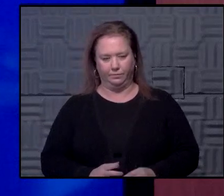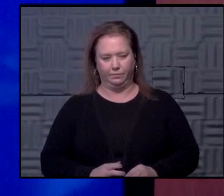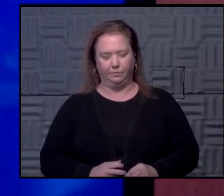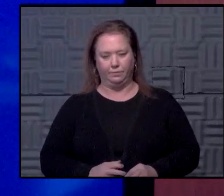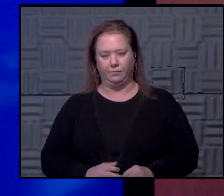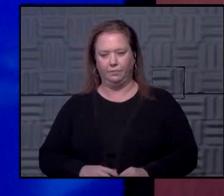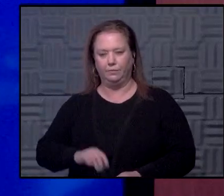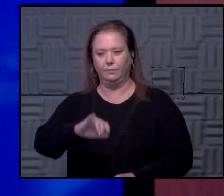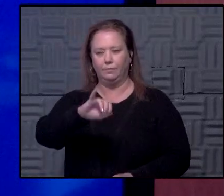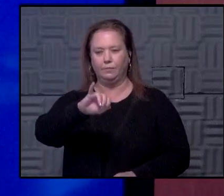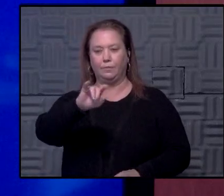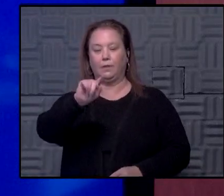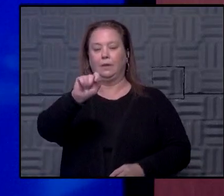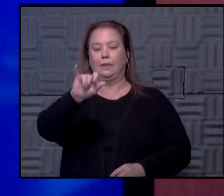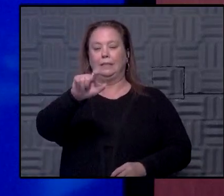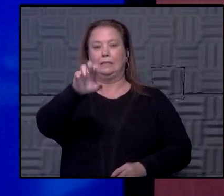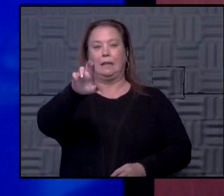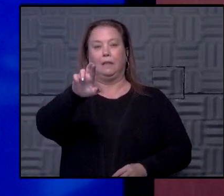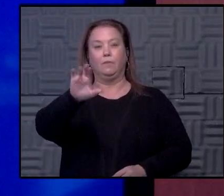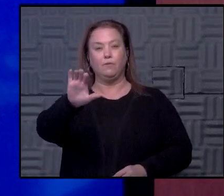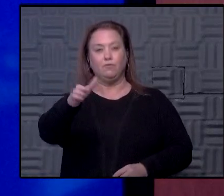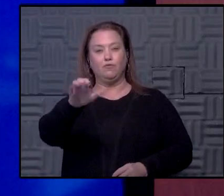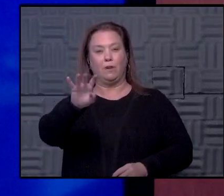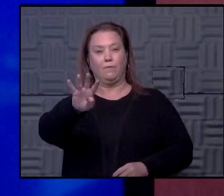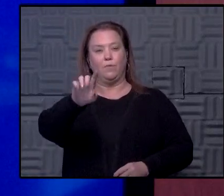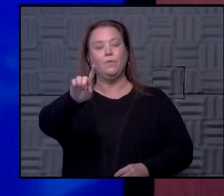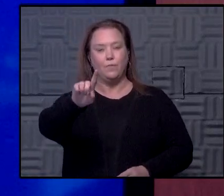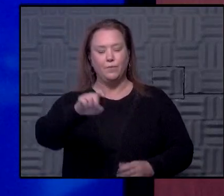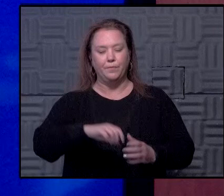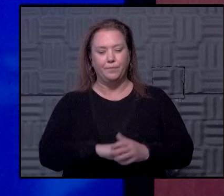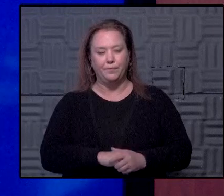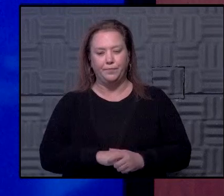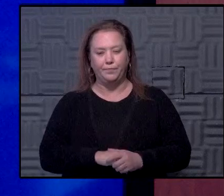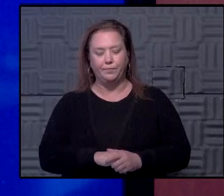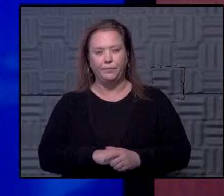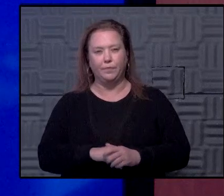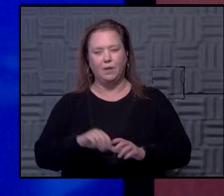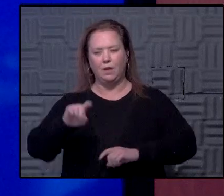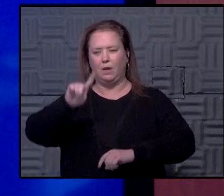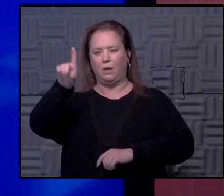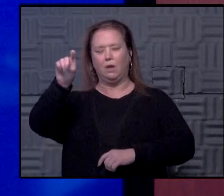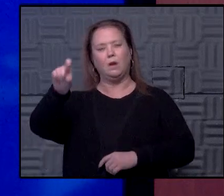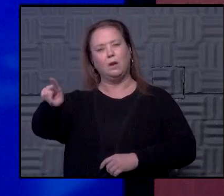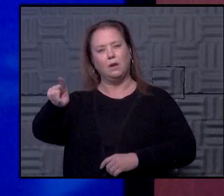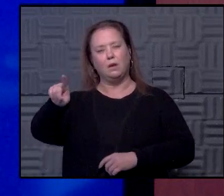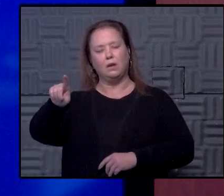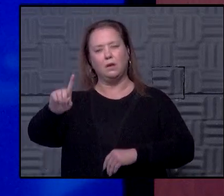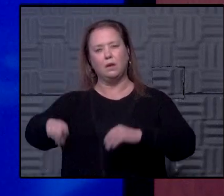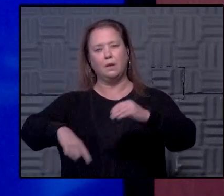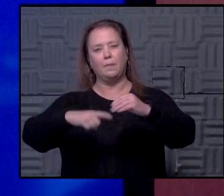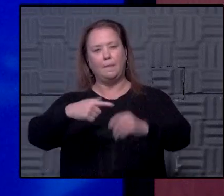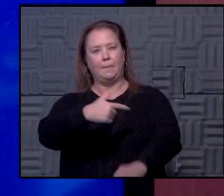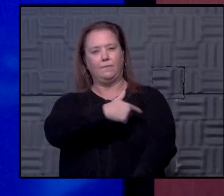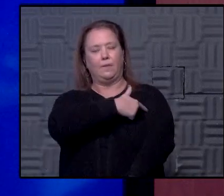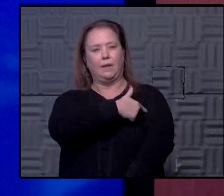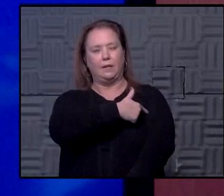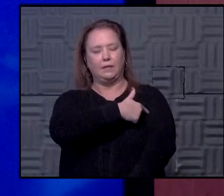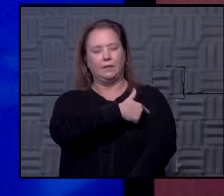Hi guys, this is Taylor at Channel 41. Hey Taylor. Was calling to ask about, I wanted to ask about